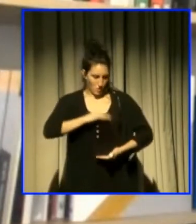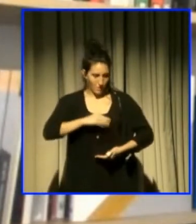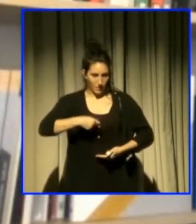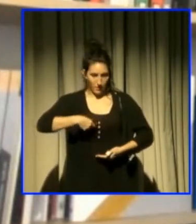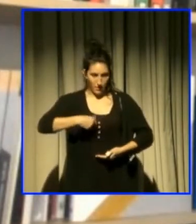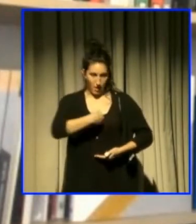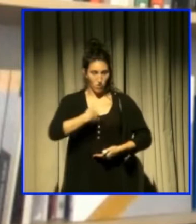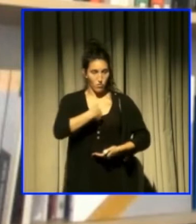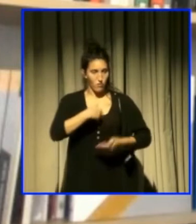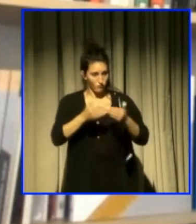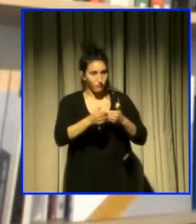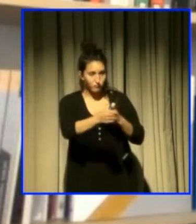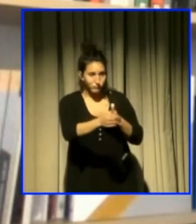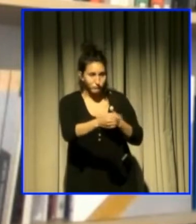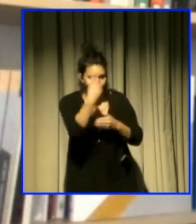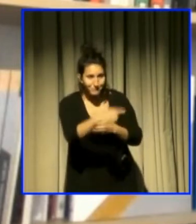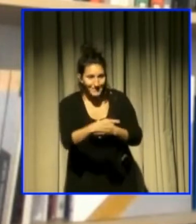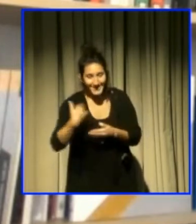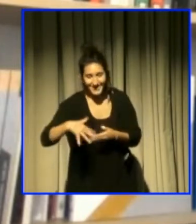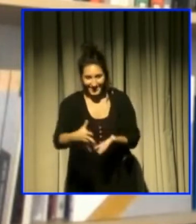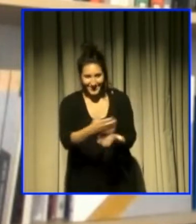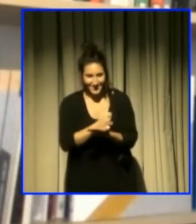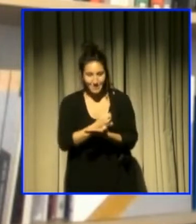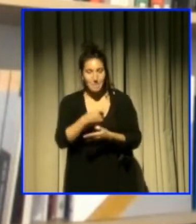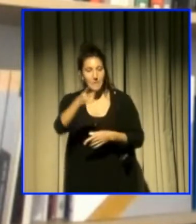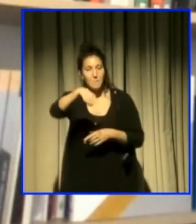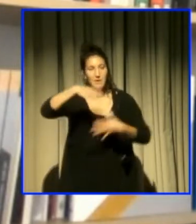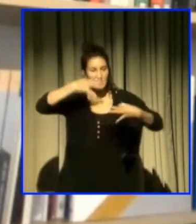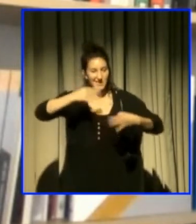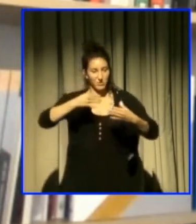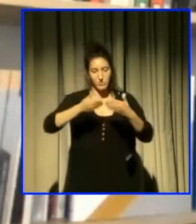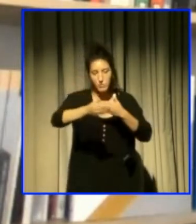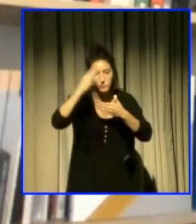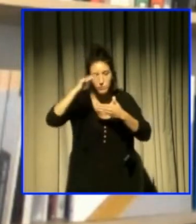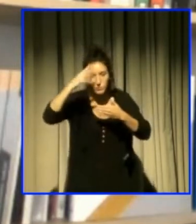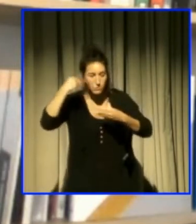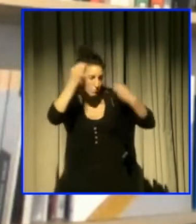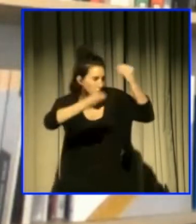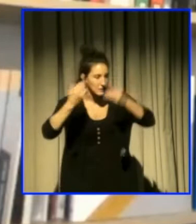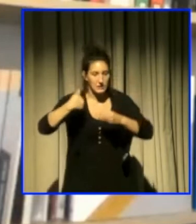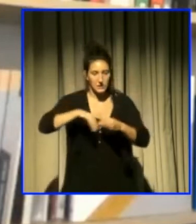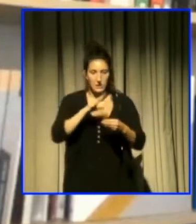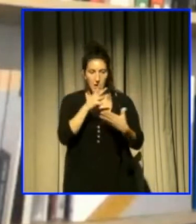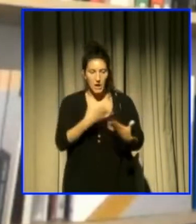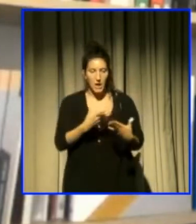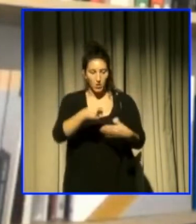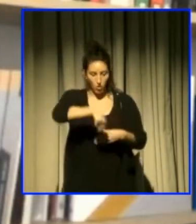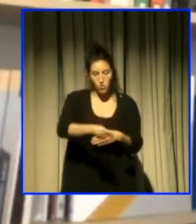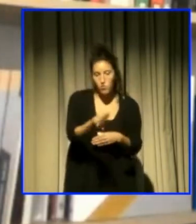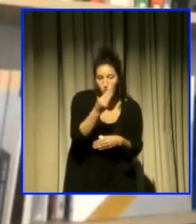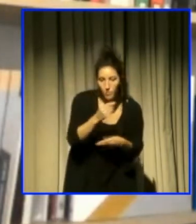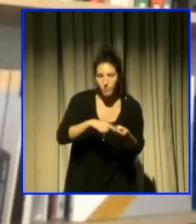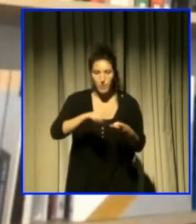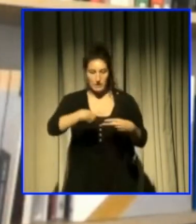in the future also today. Maybe you are already thinking about what you will have for lunch or dinner,